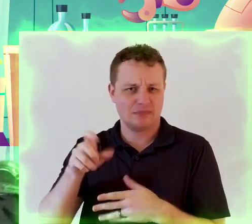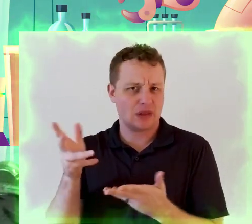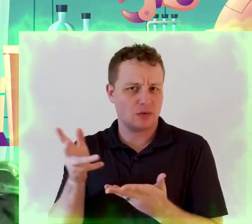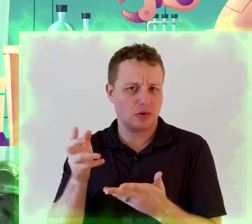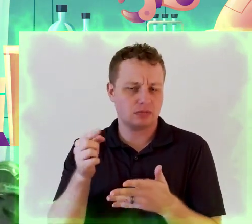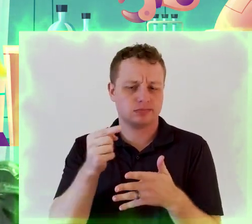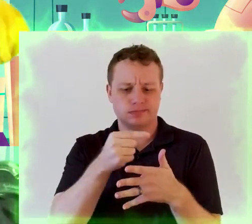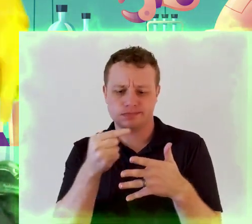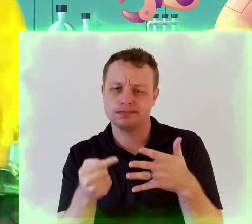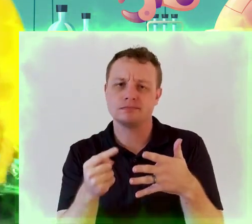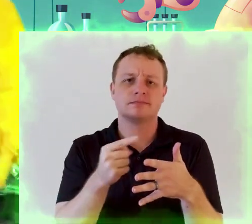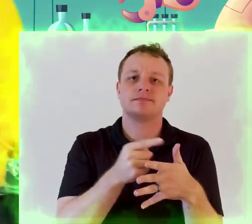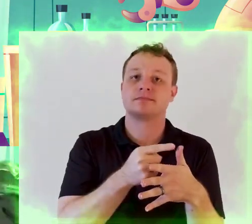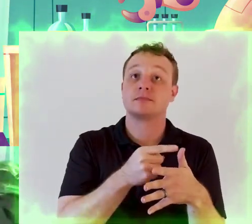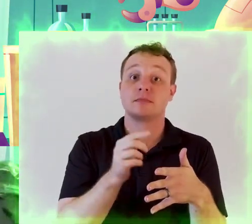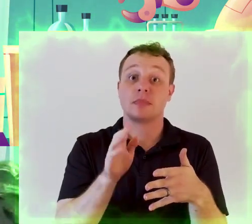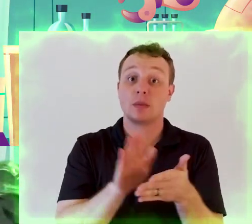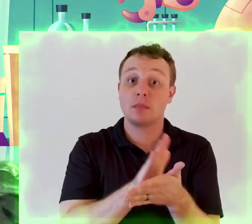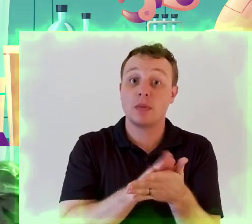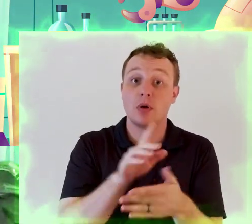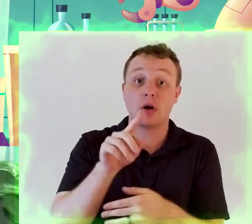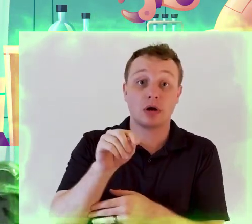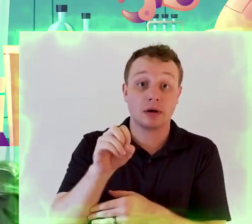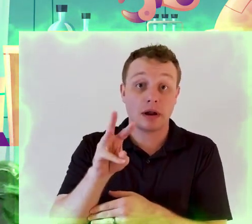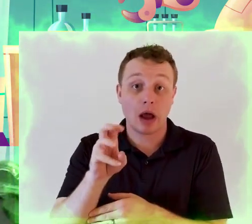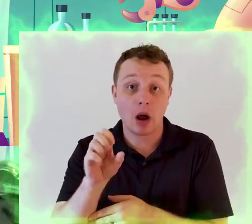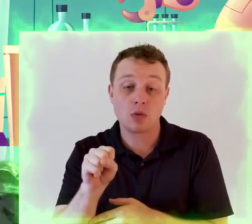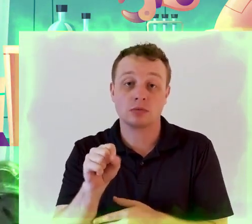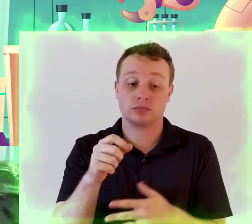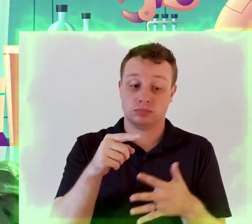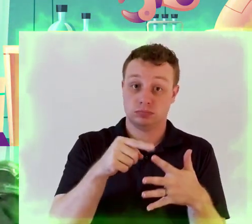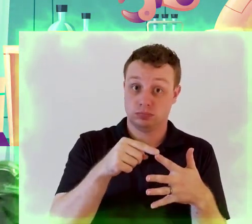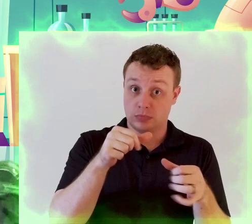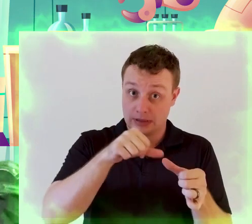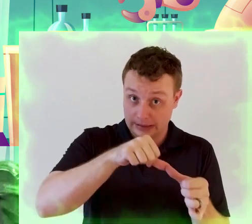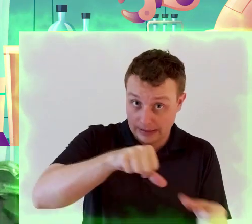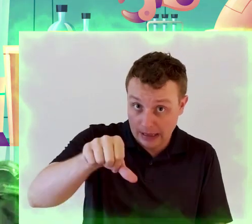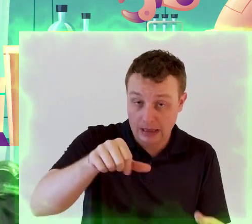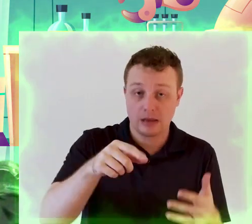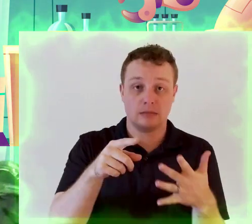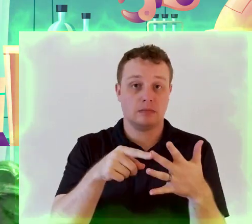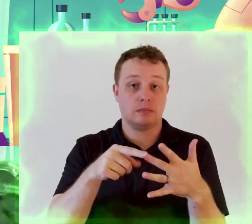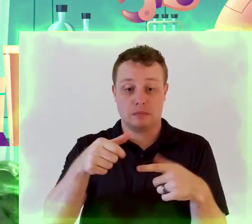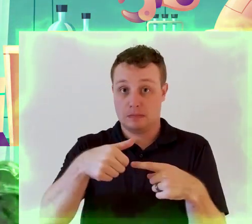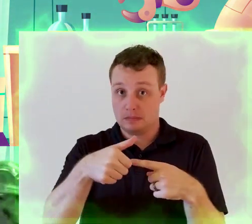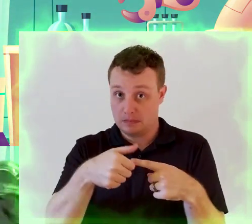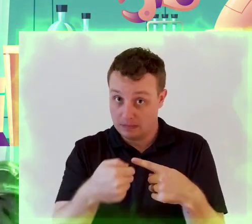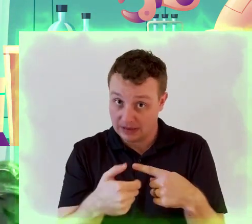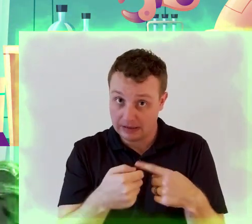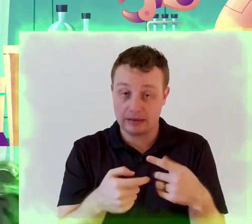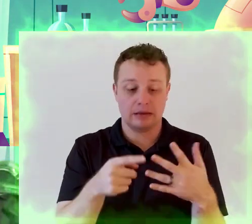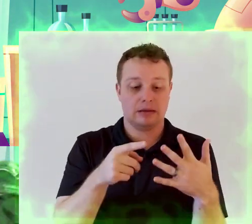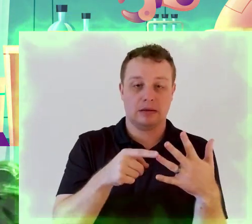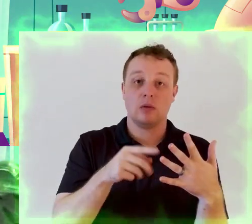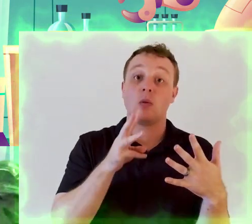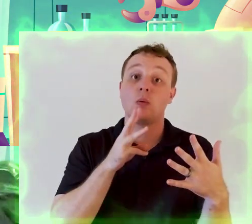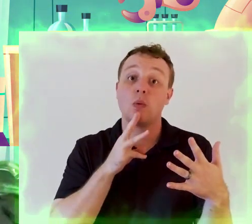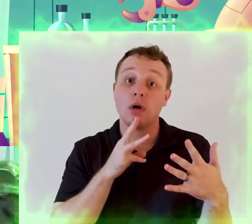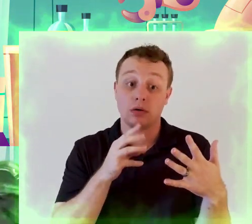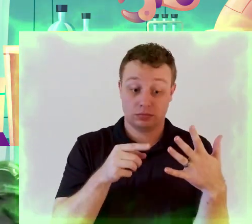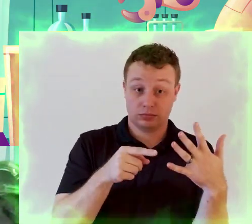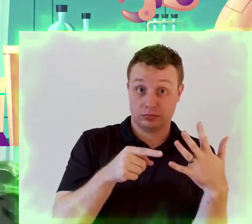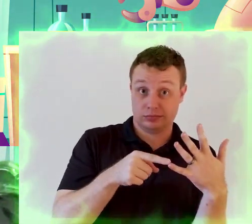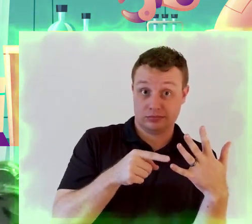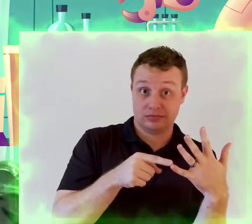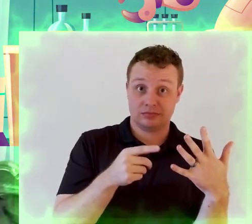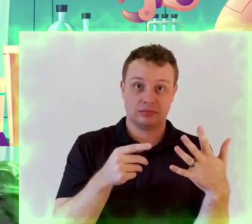house. You need paper towels, tape, beans, water, plastic baggies, and a plate. That's